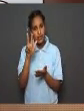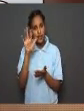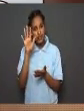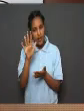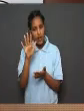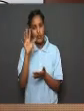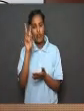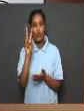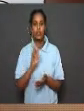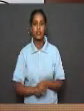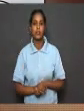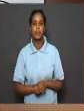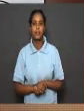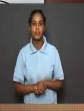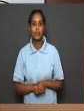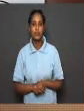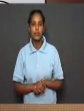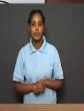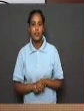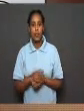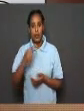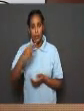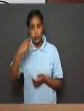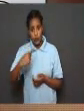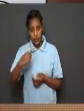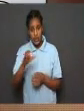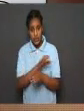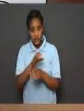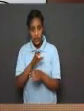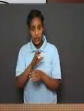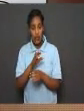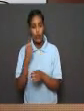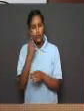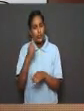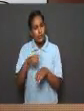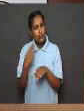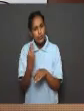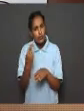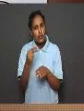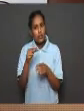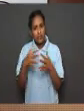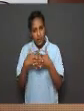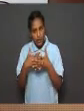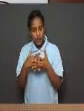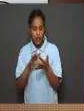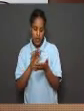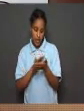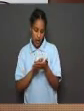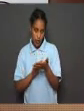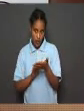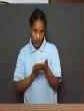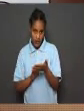1.35 volts. Mercury cells are often used in devices like